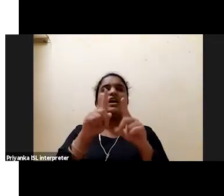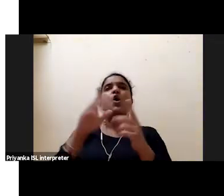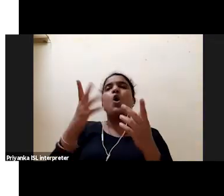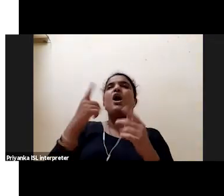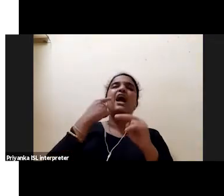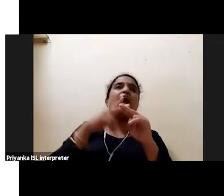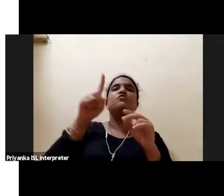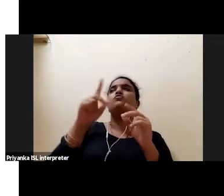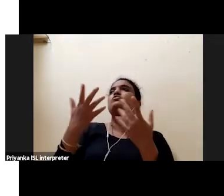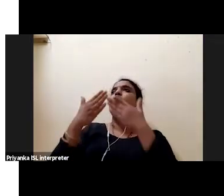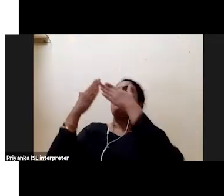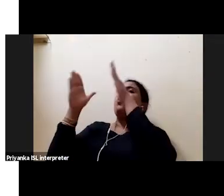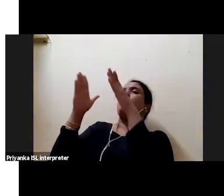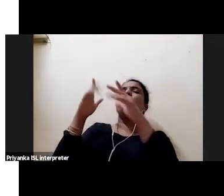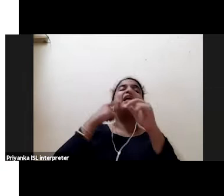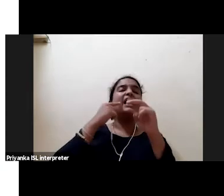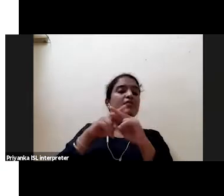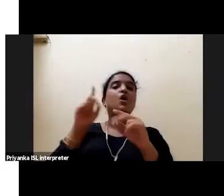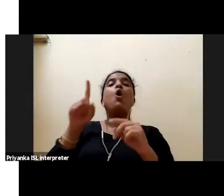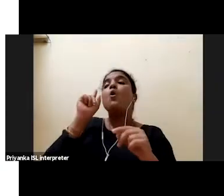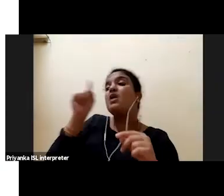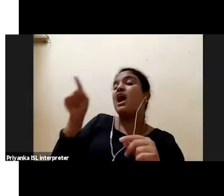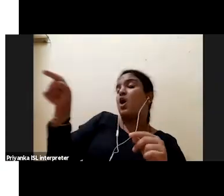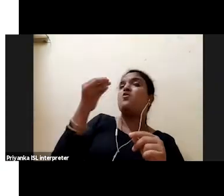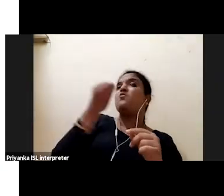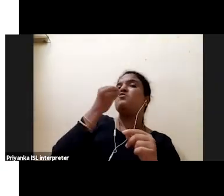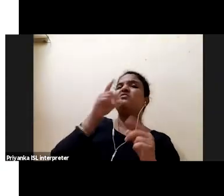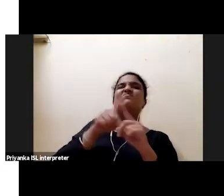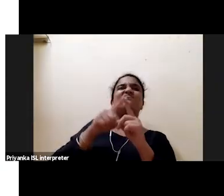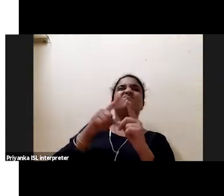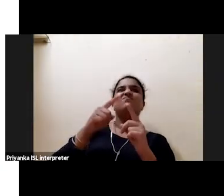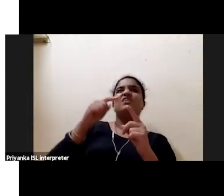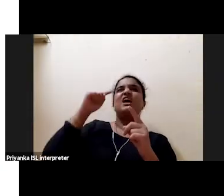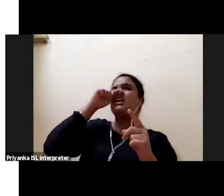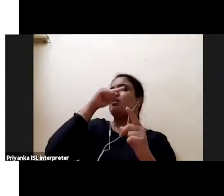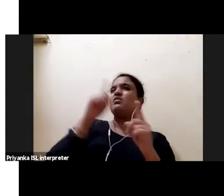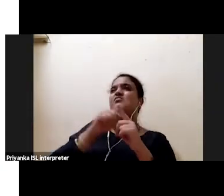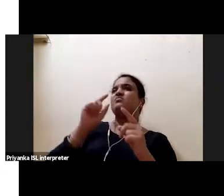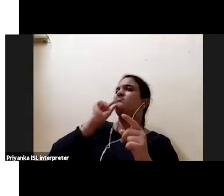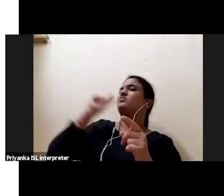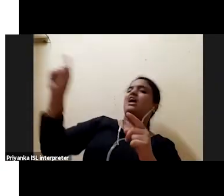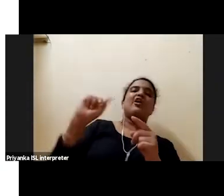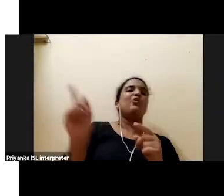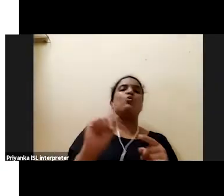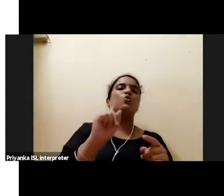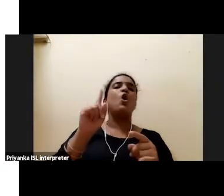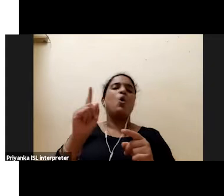be rude or insulting to the food or the chef or whoever the person is who has made that